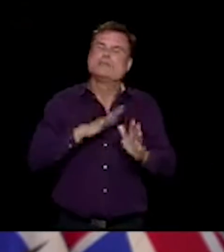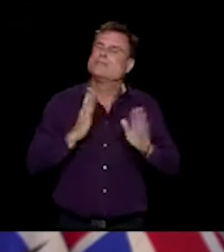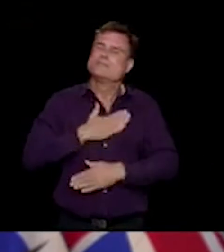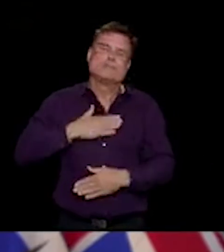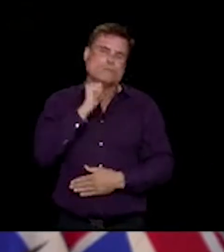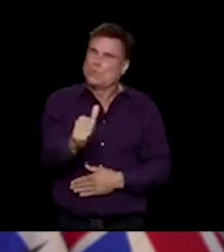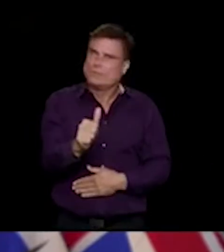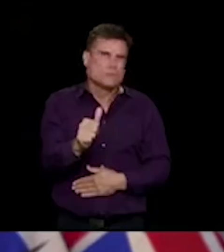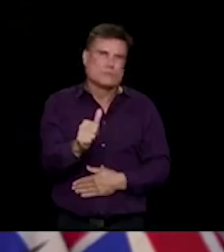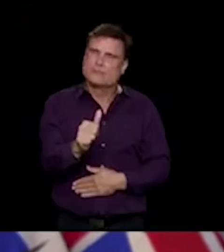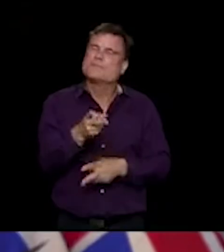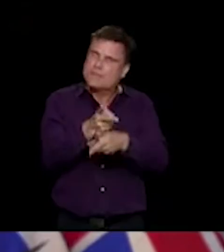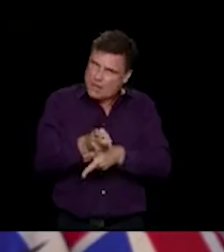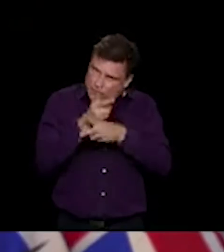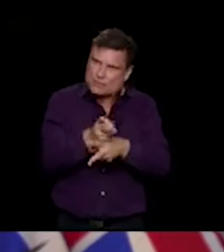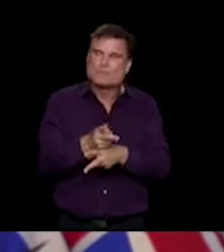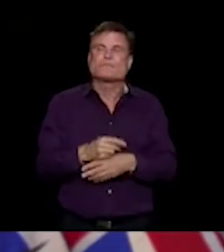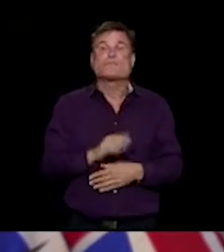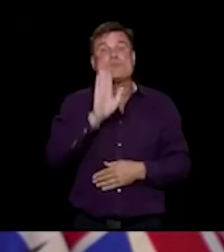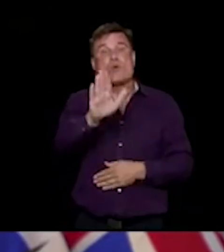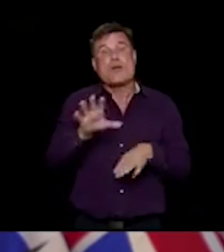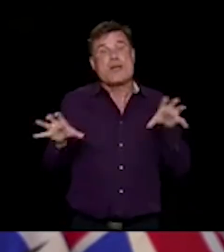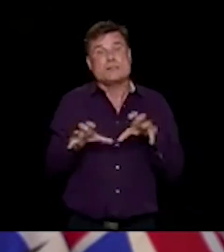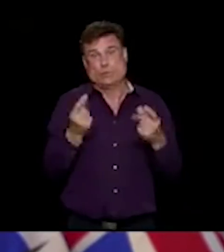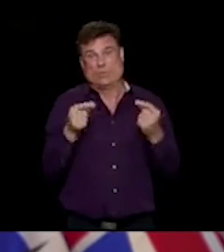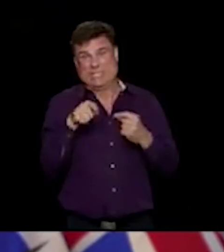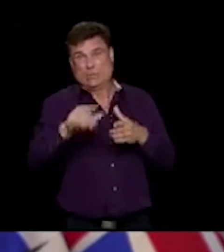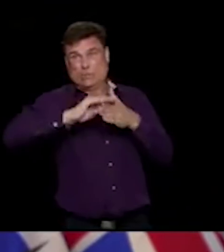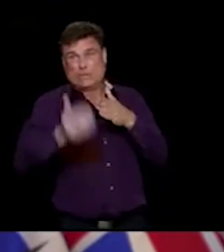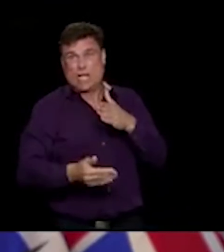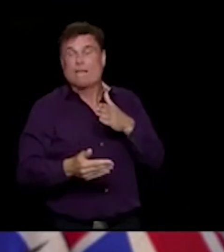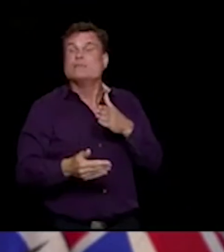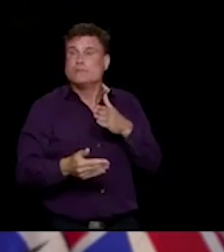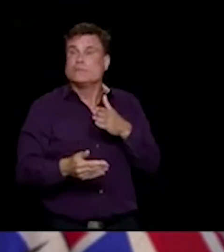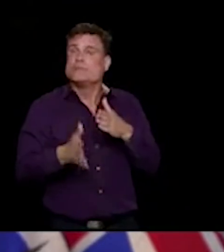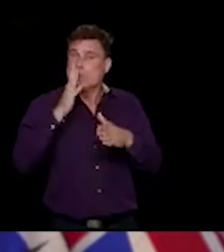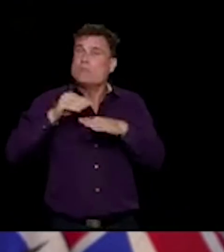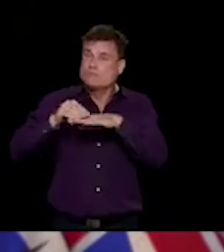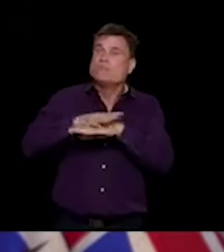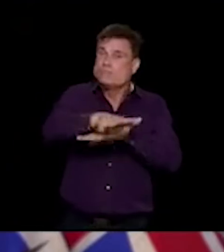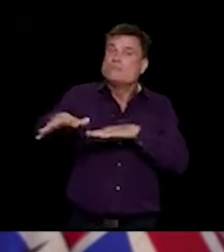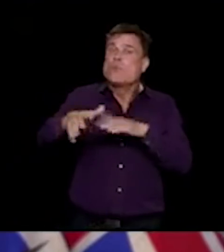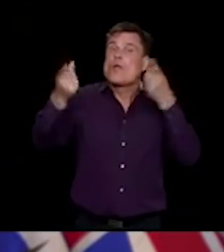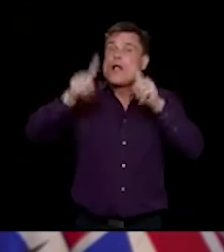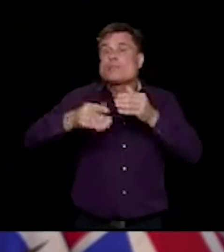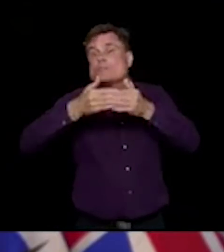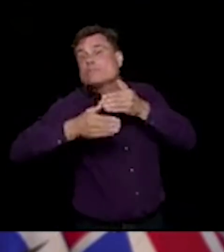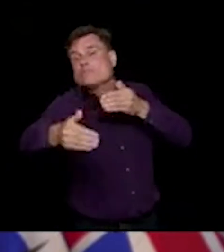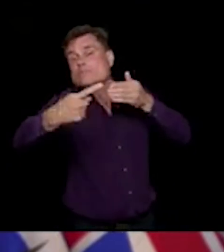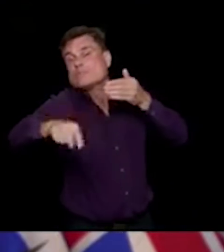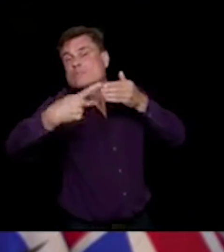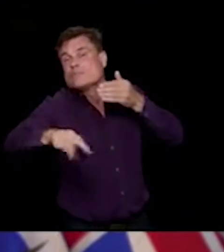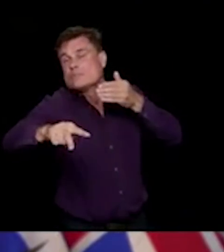in the last few weeks. What you do today and this weekend will determine how we are going to be able to manage in the weeks and months ahead. So